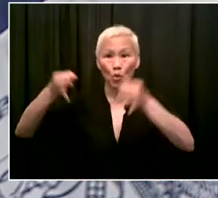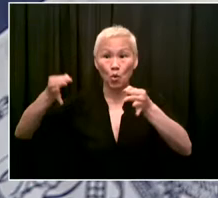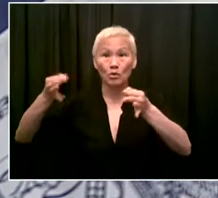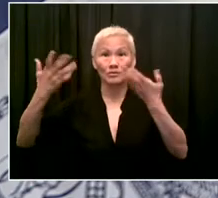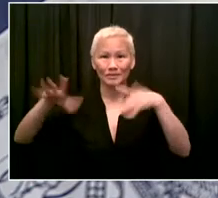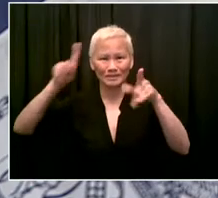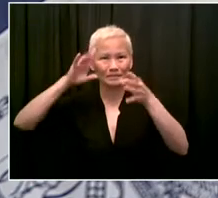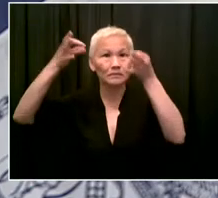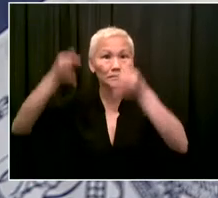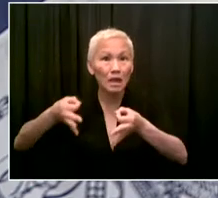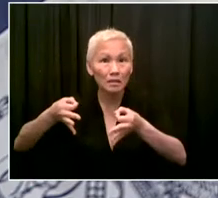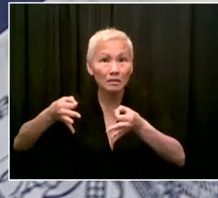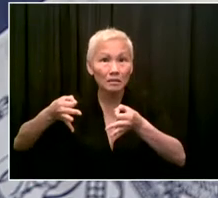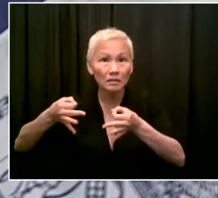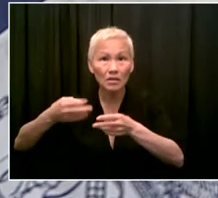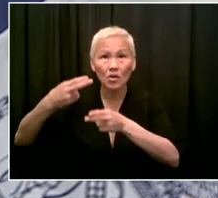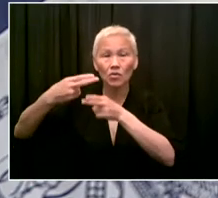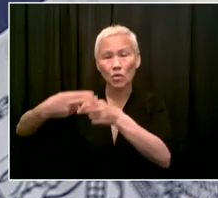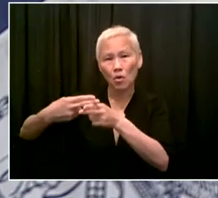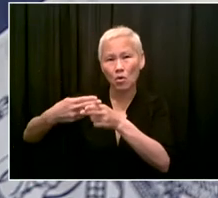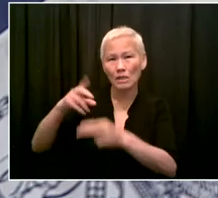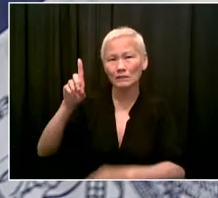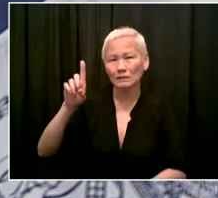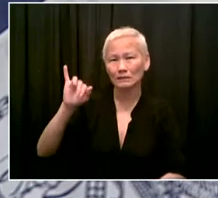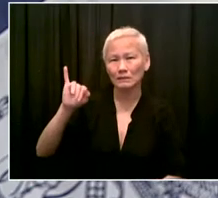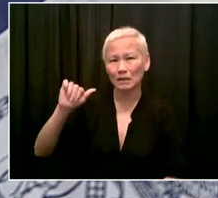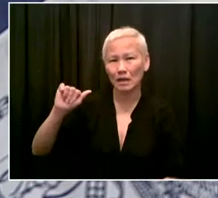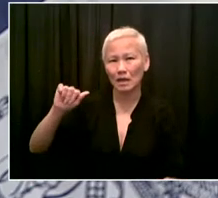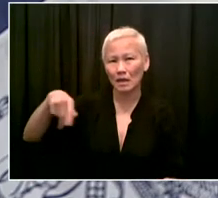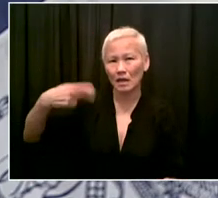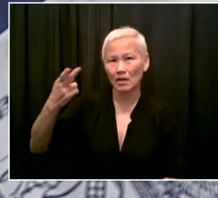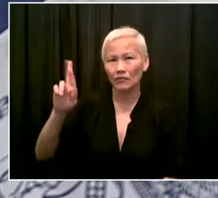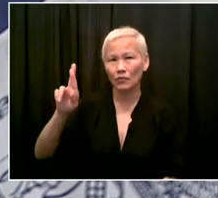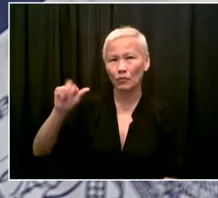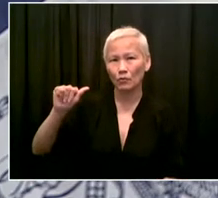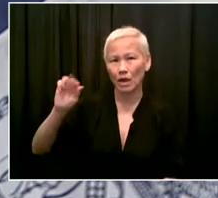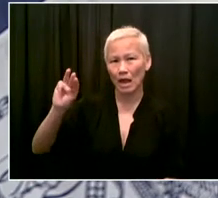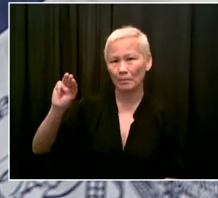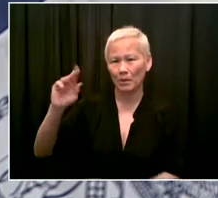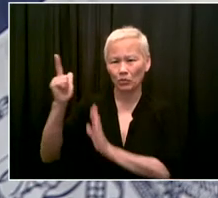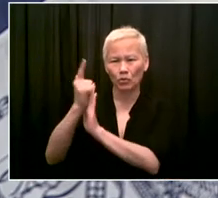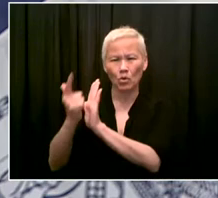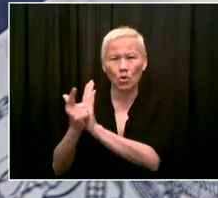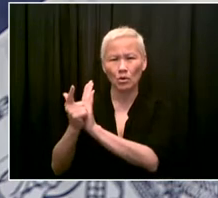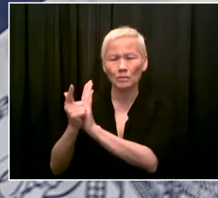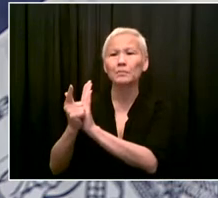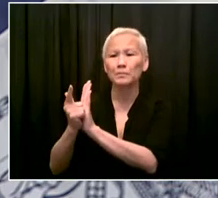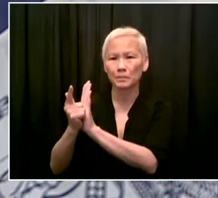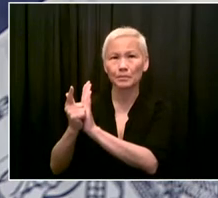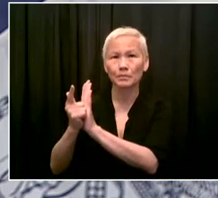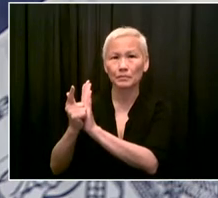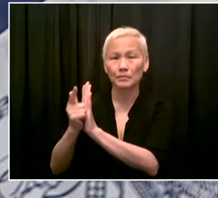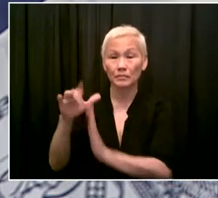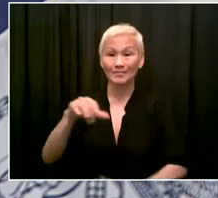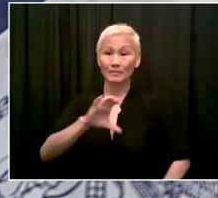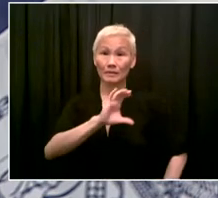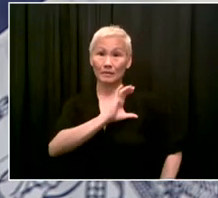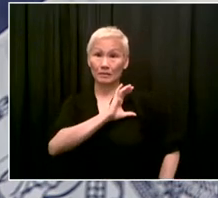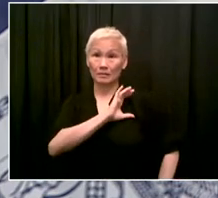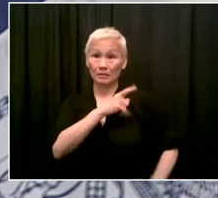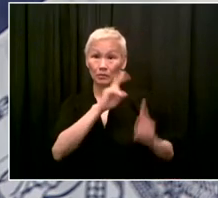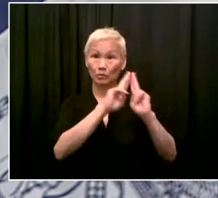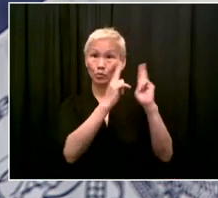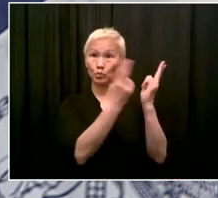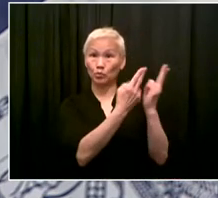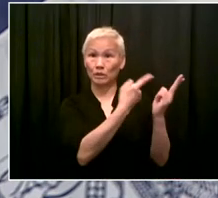unions about the law that was passed last year. I wanted to see if you had any reaction to that ruling of it being unconstitutional, and if you thought that